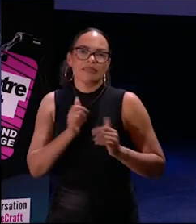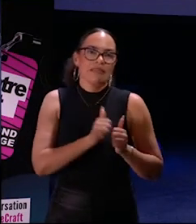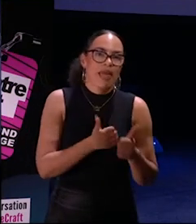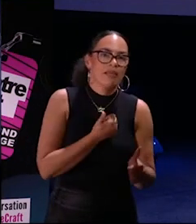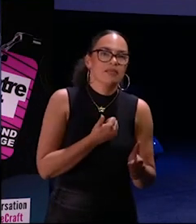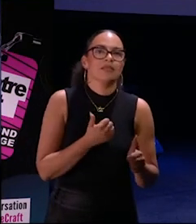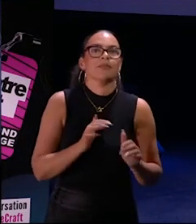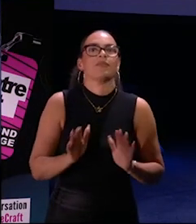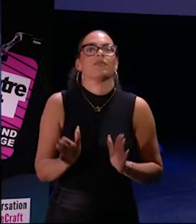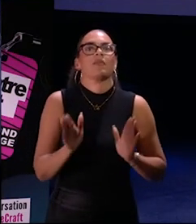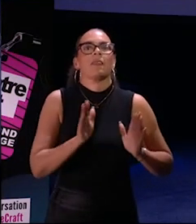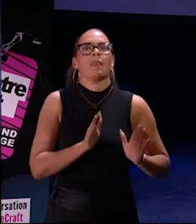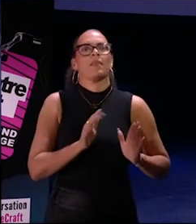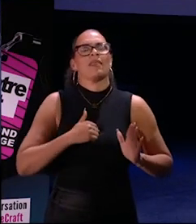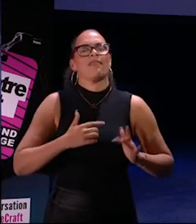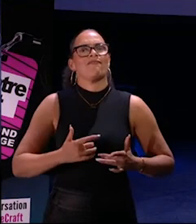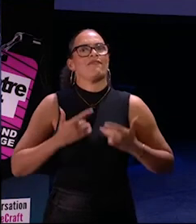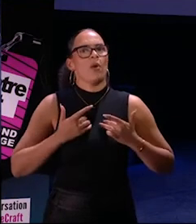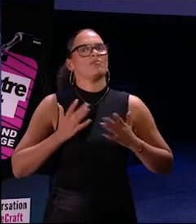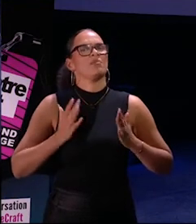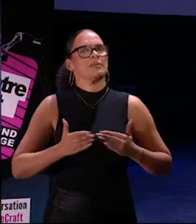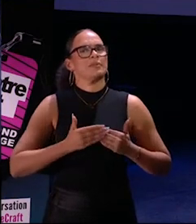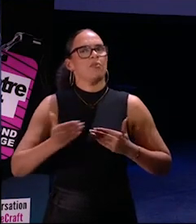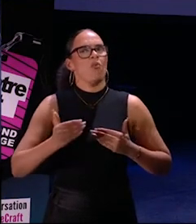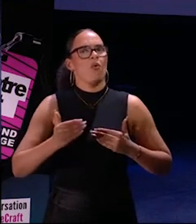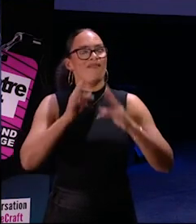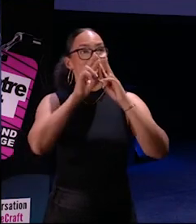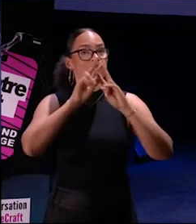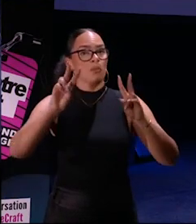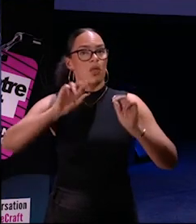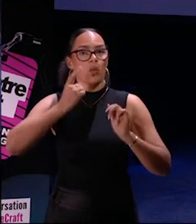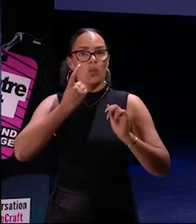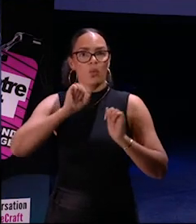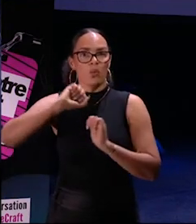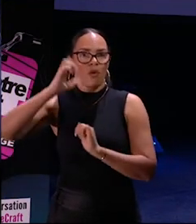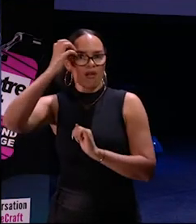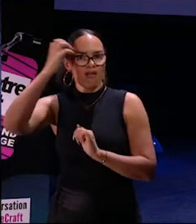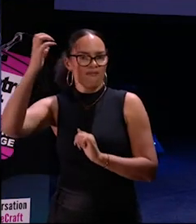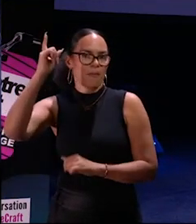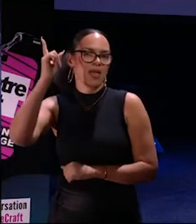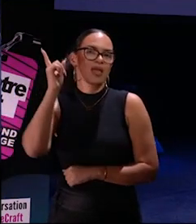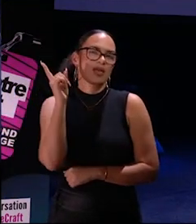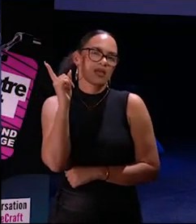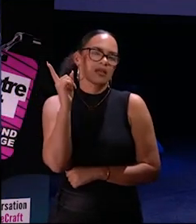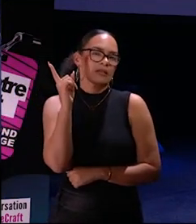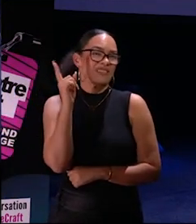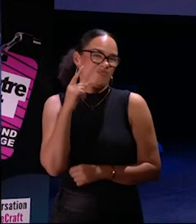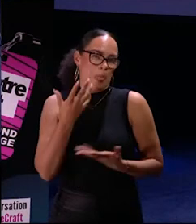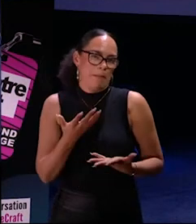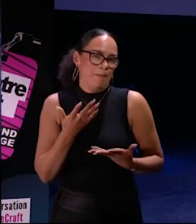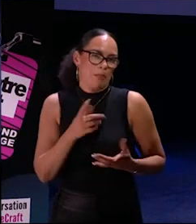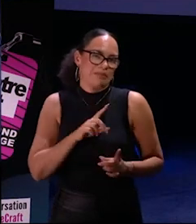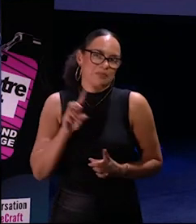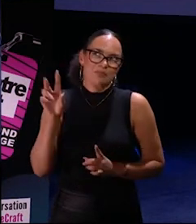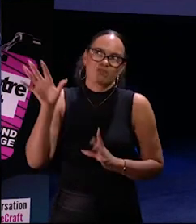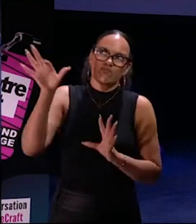Structurally, we need to be more visible to government, and we're not good at that. In a way, we have